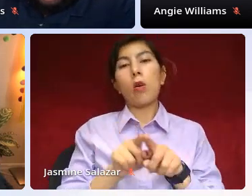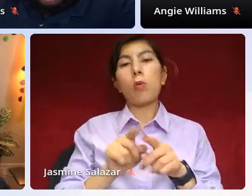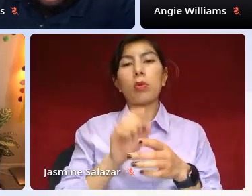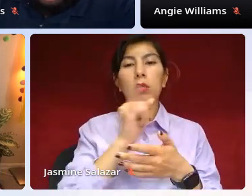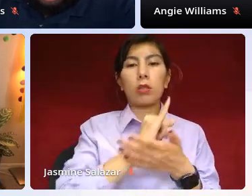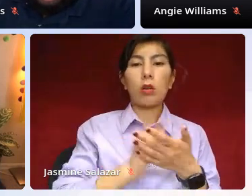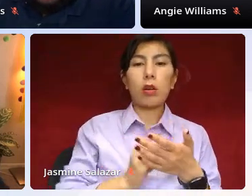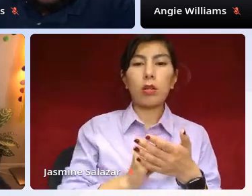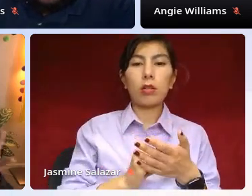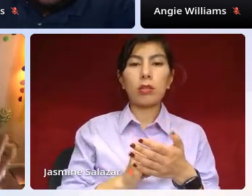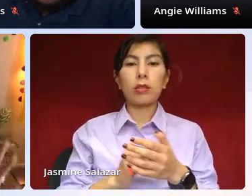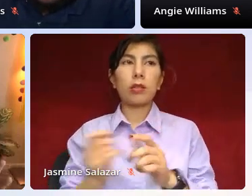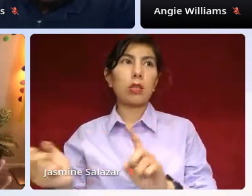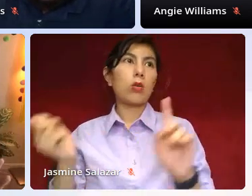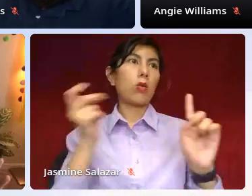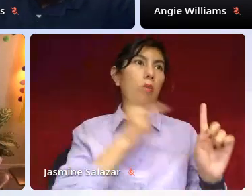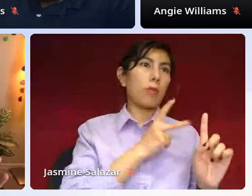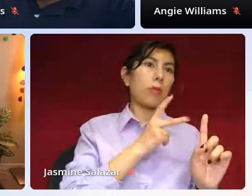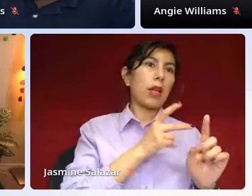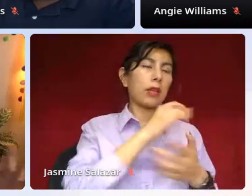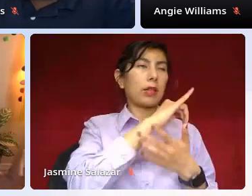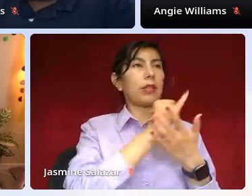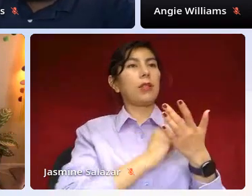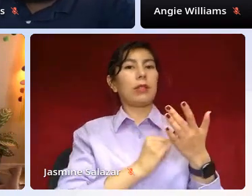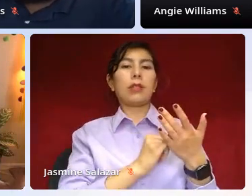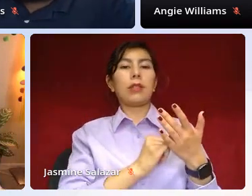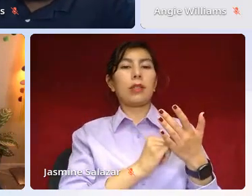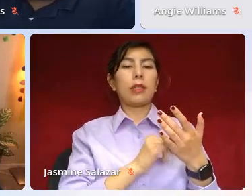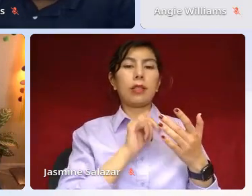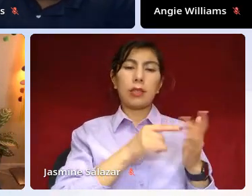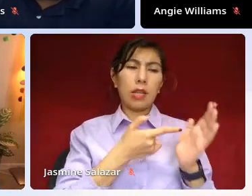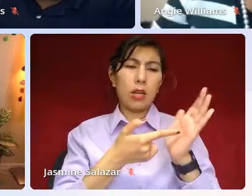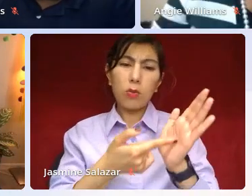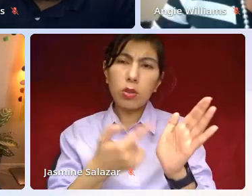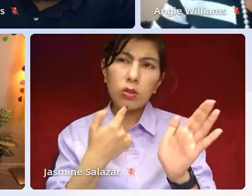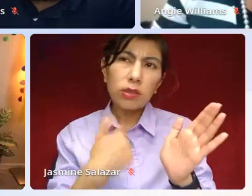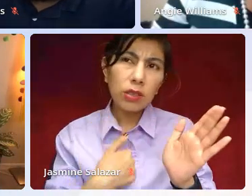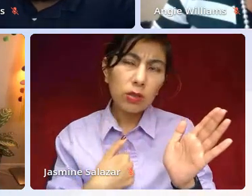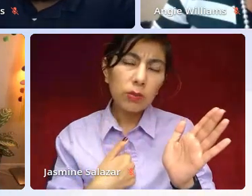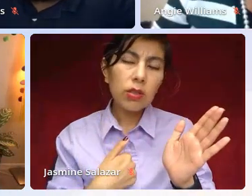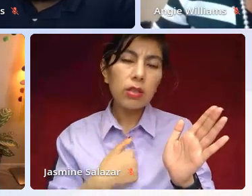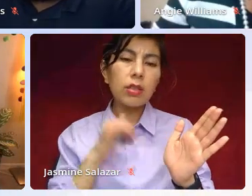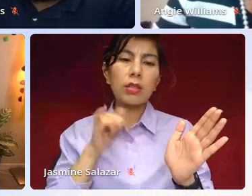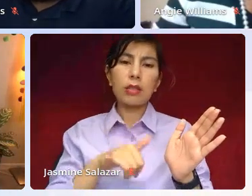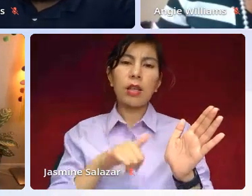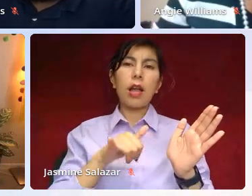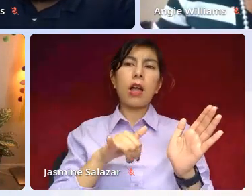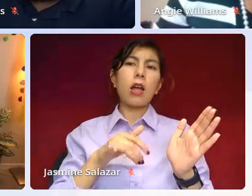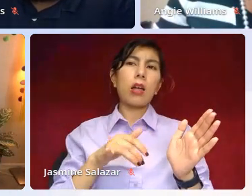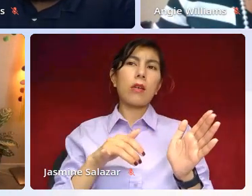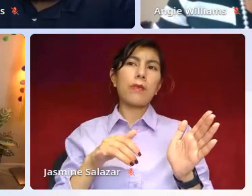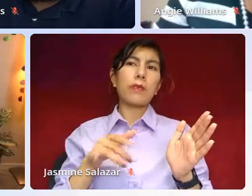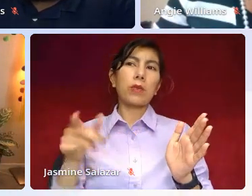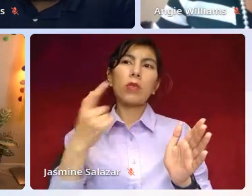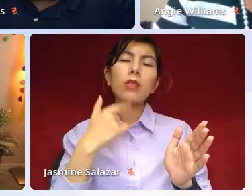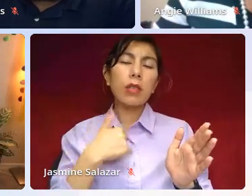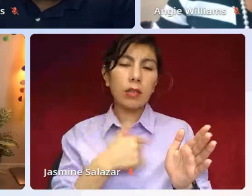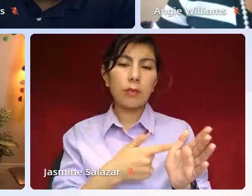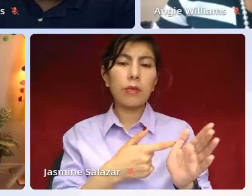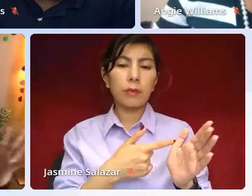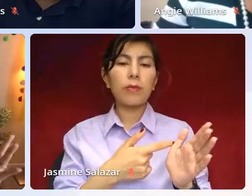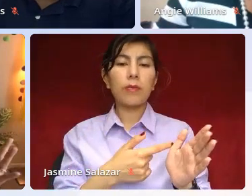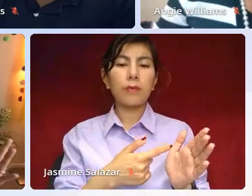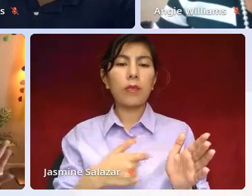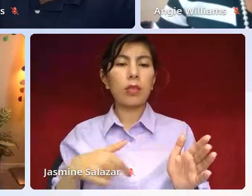go back and like design. Is this what you are saying to me? Is this what you're telling me? And we would